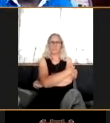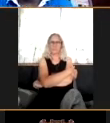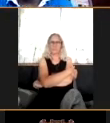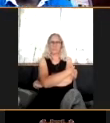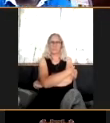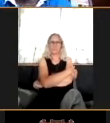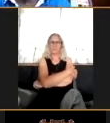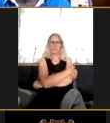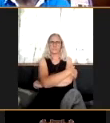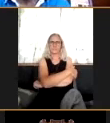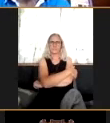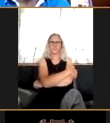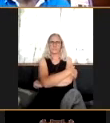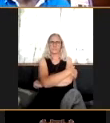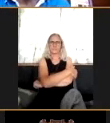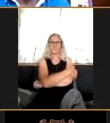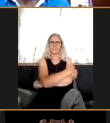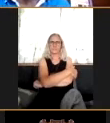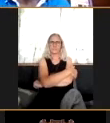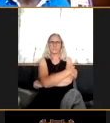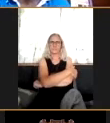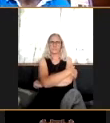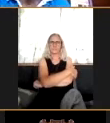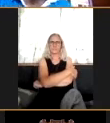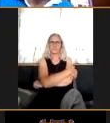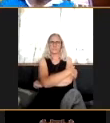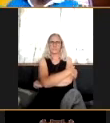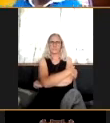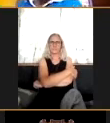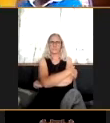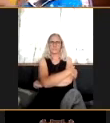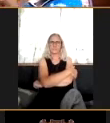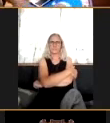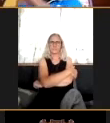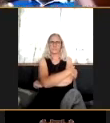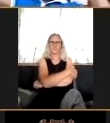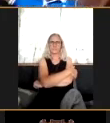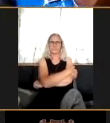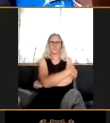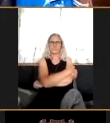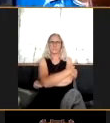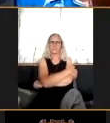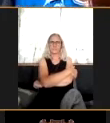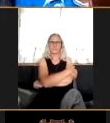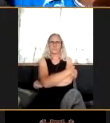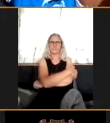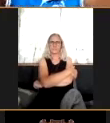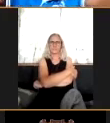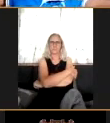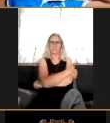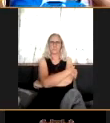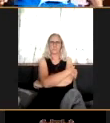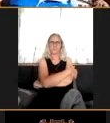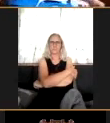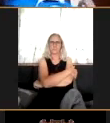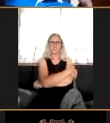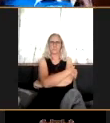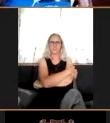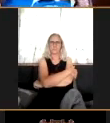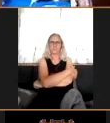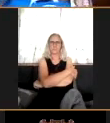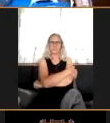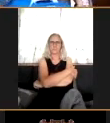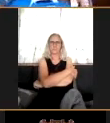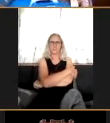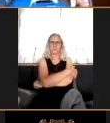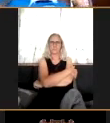the birthright of every individual who is born on this planet Earth. Don't let the